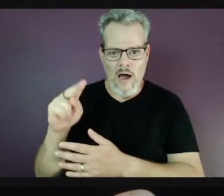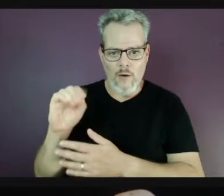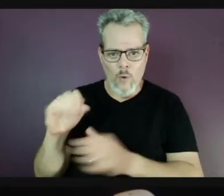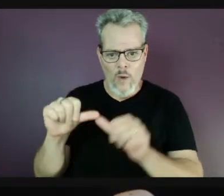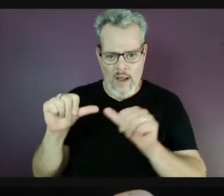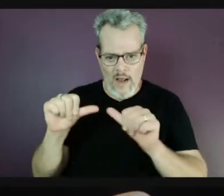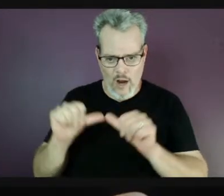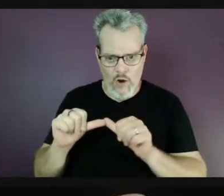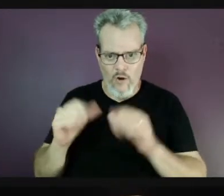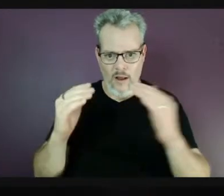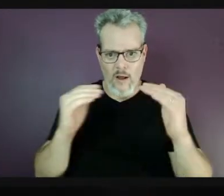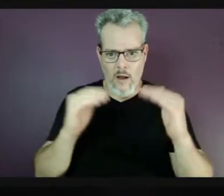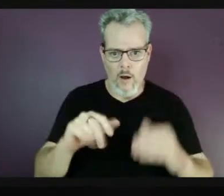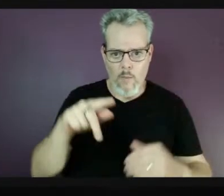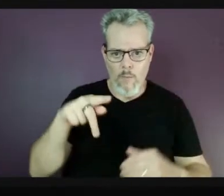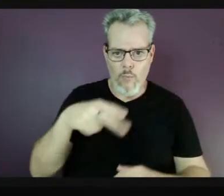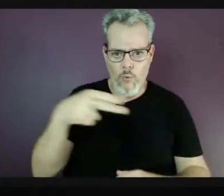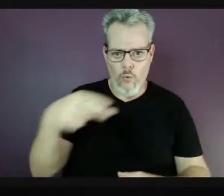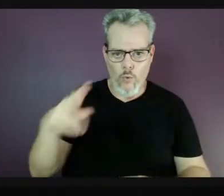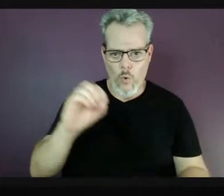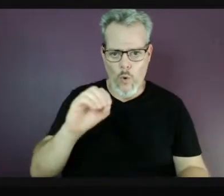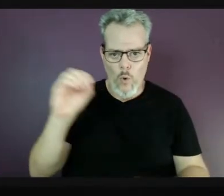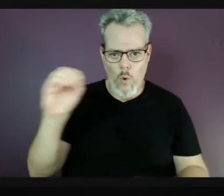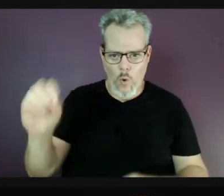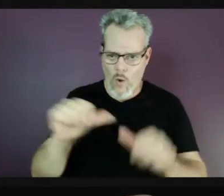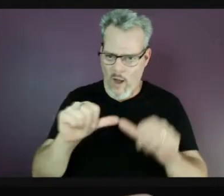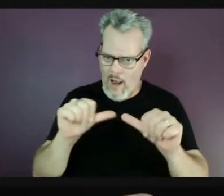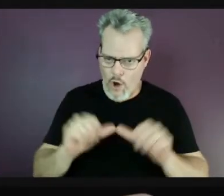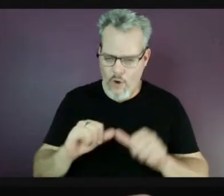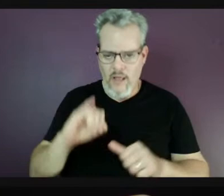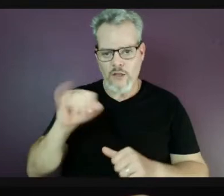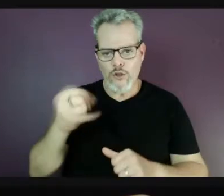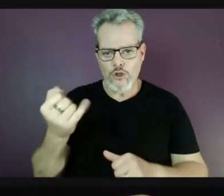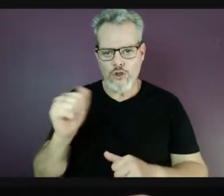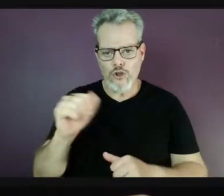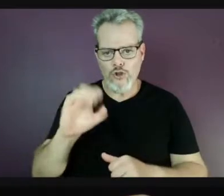Pu'o'o on the Rift Zone, same pattern. Jacuzzi